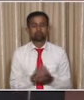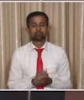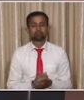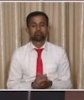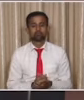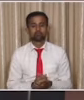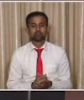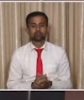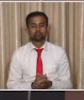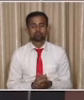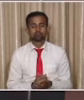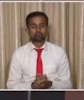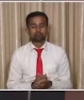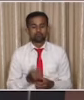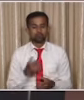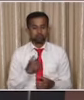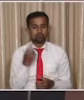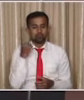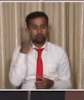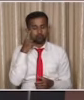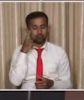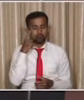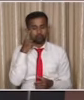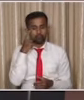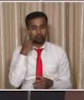We know the plight of the Jews.